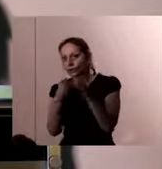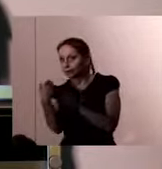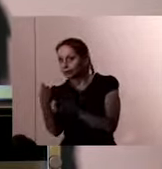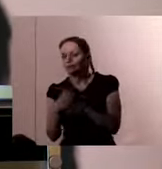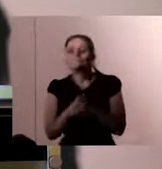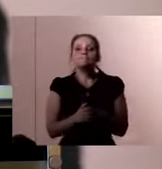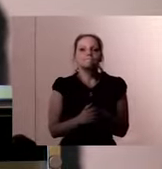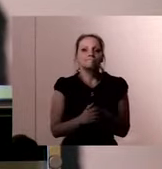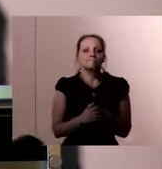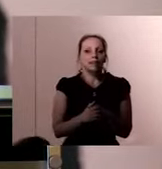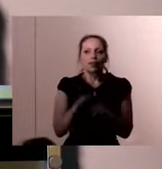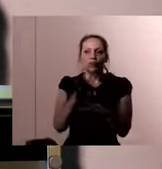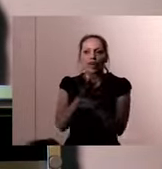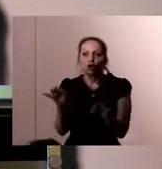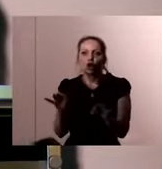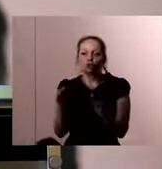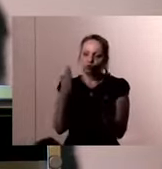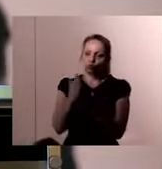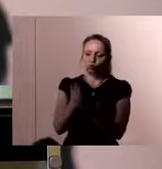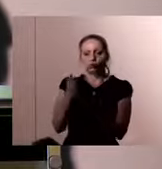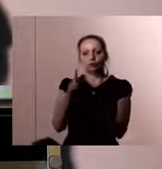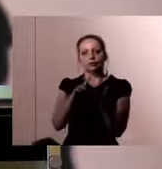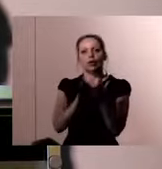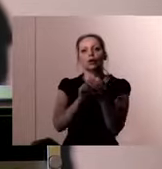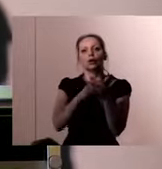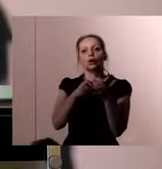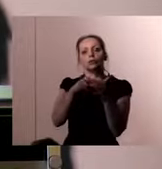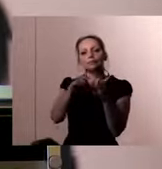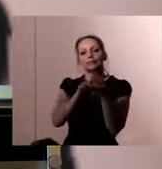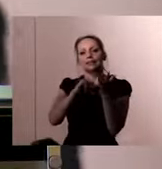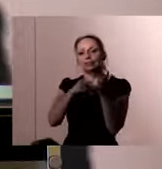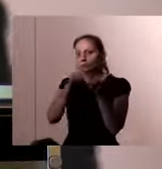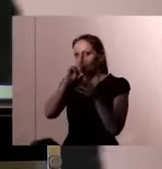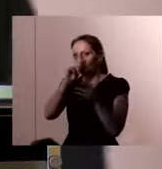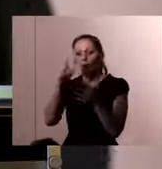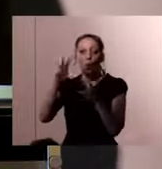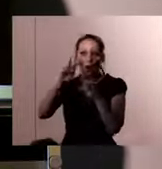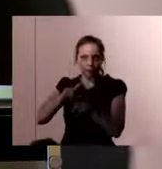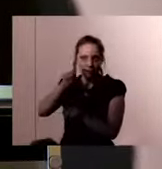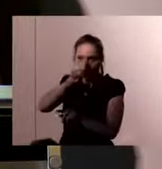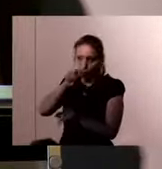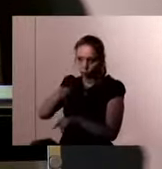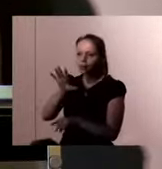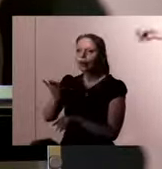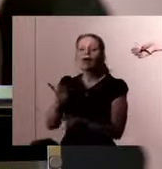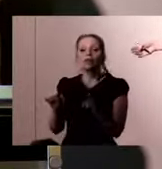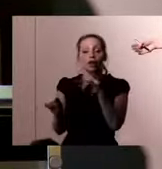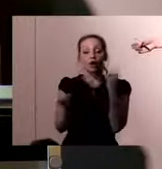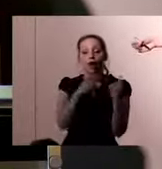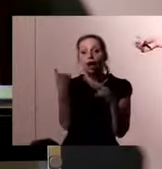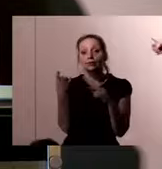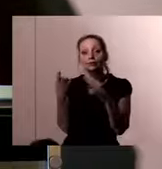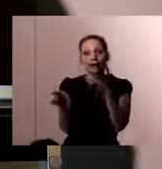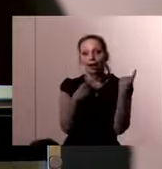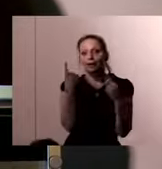They're generally not economists or analysts, you don't have. And of course, there are lies and then there are